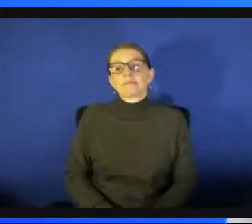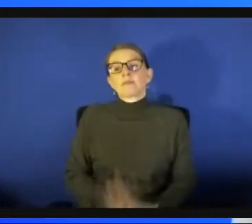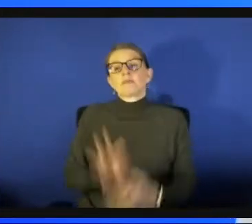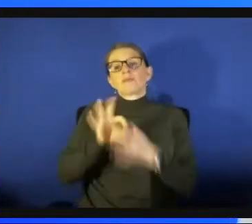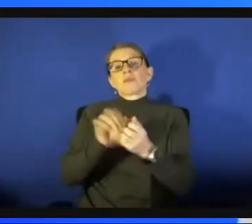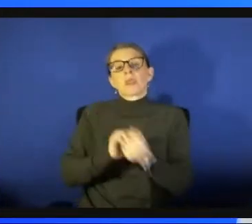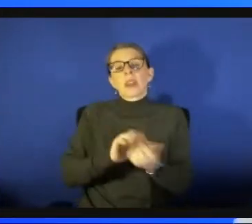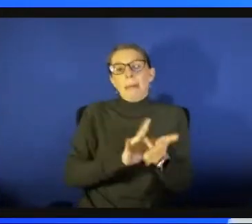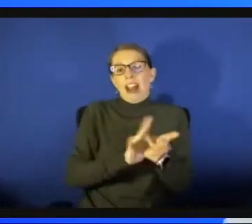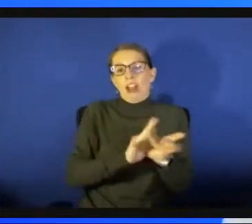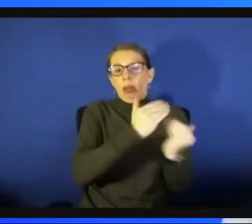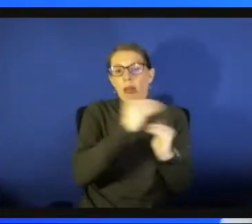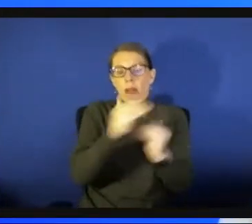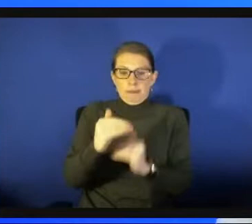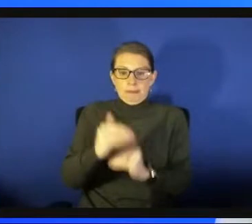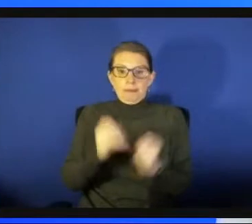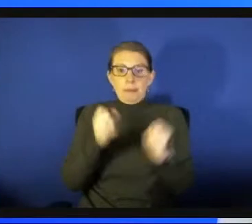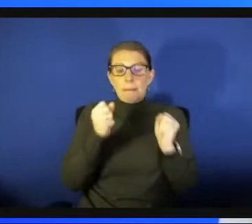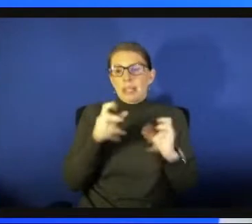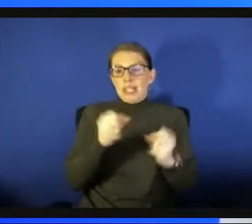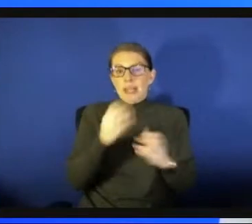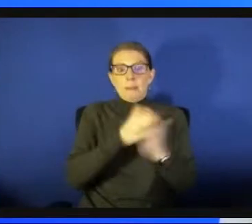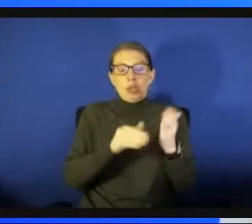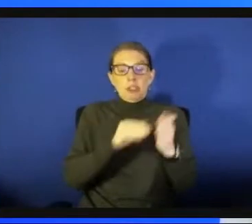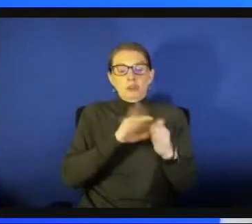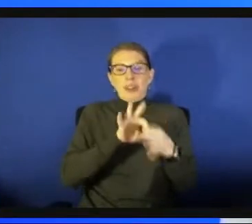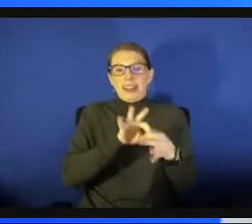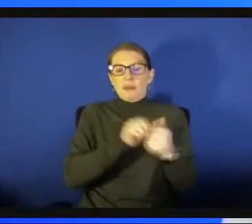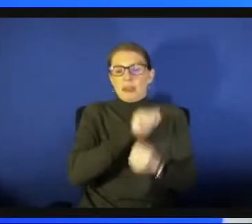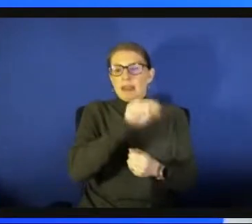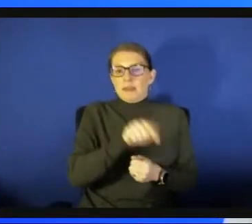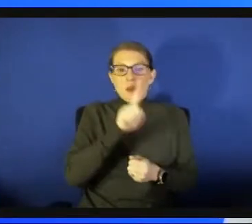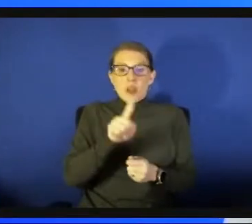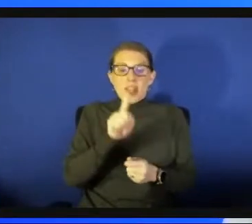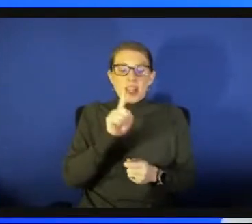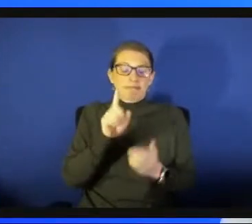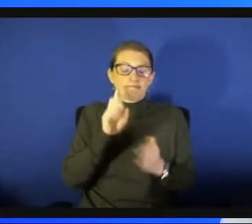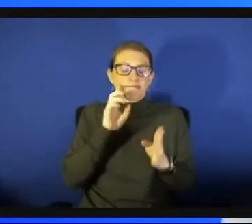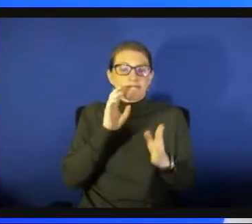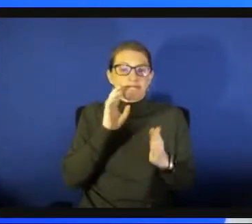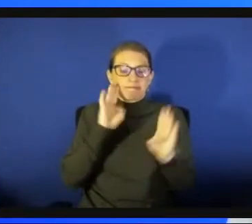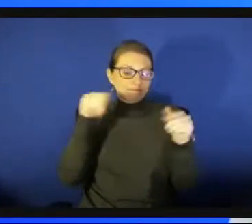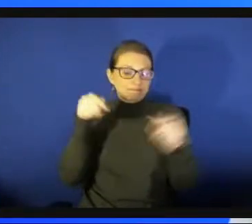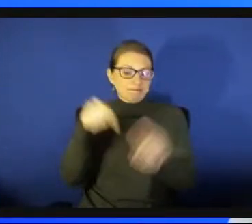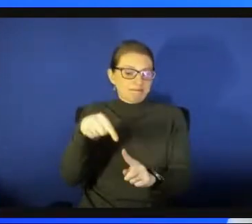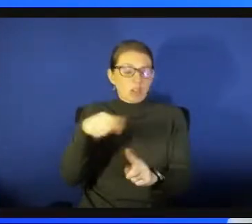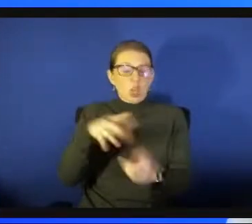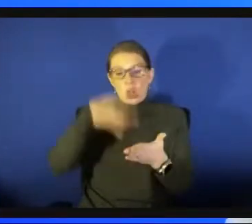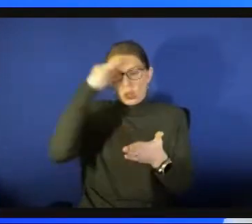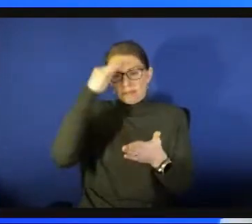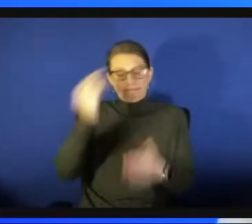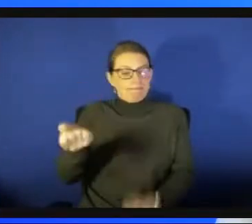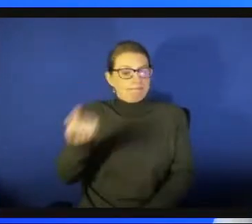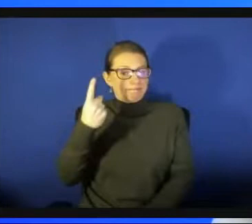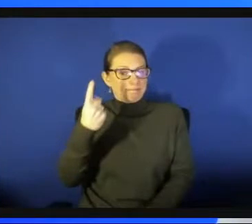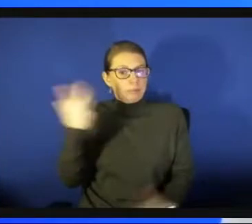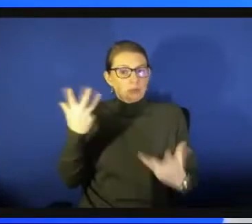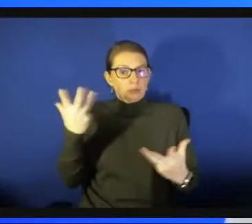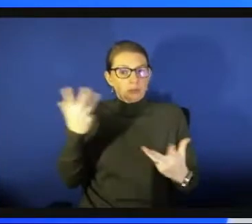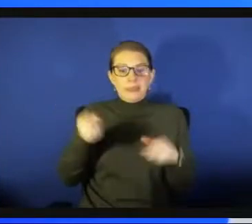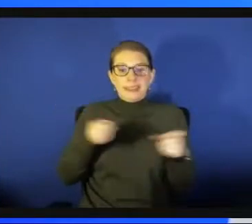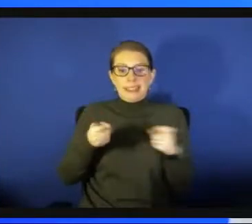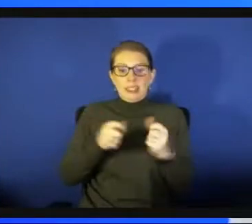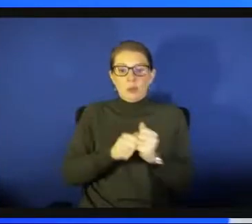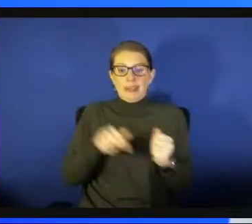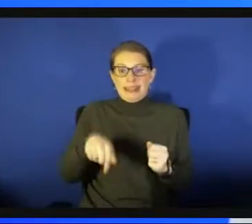so many facets to this, and I think it comes down to learning and understanding that we are now dealing with this in our